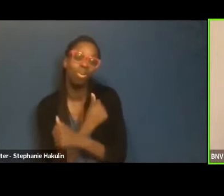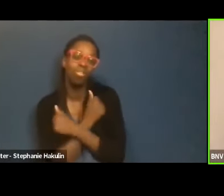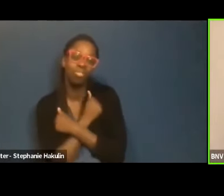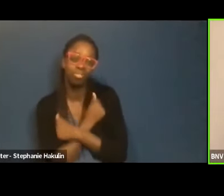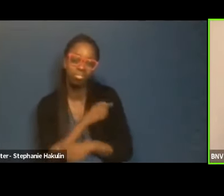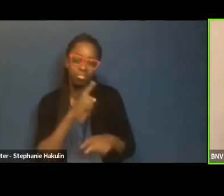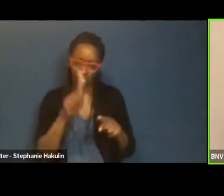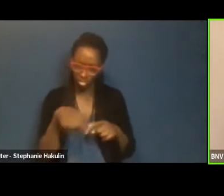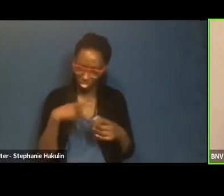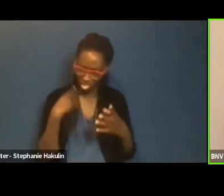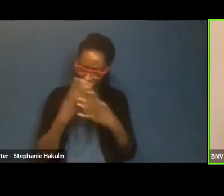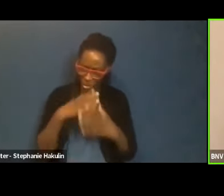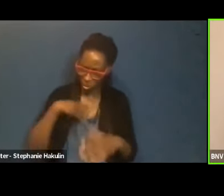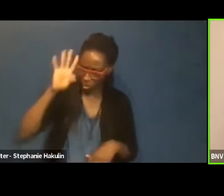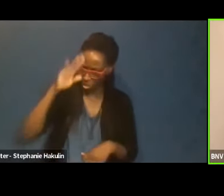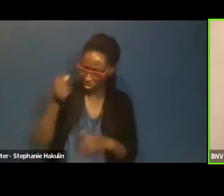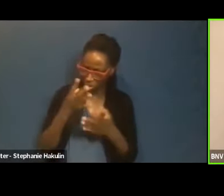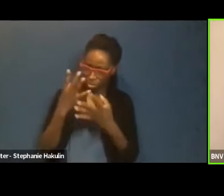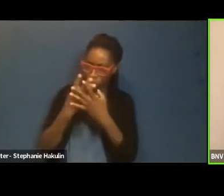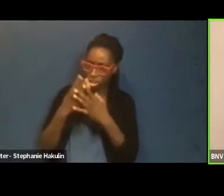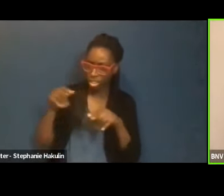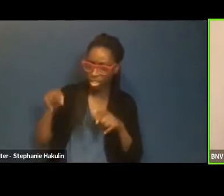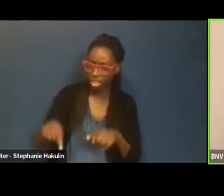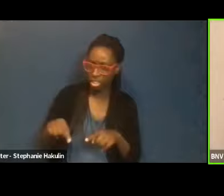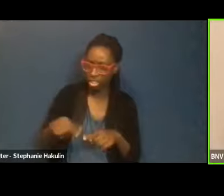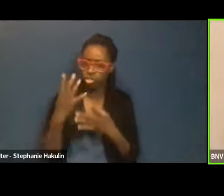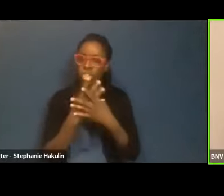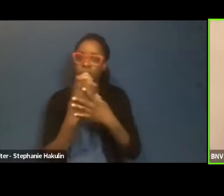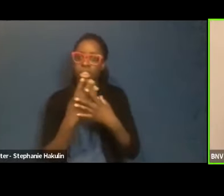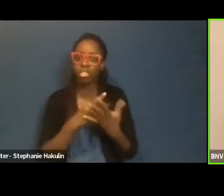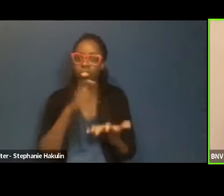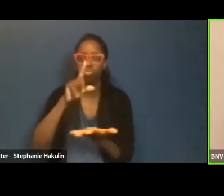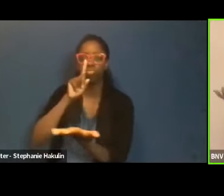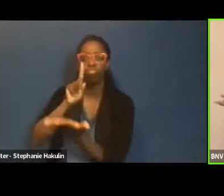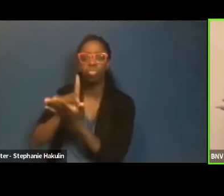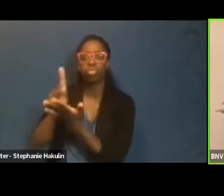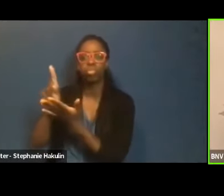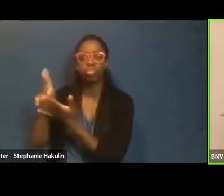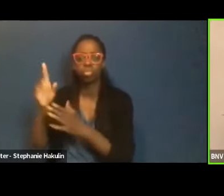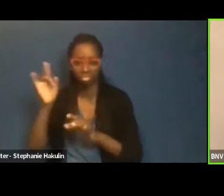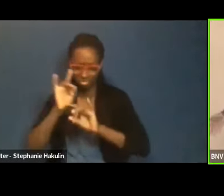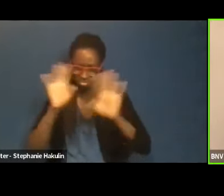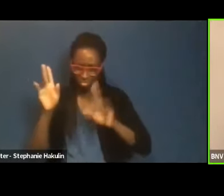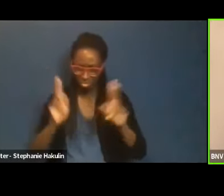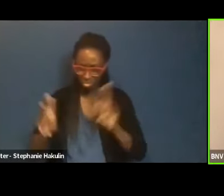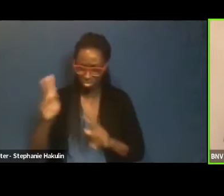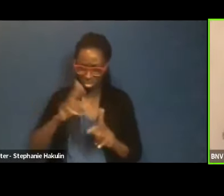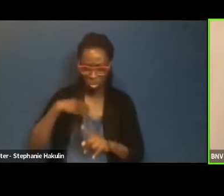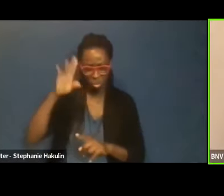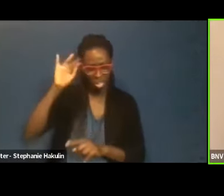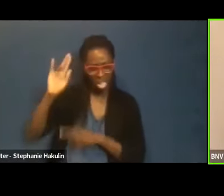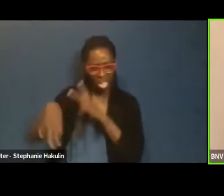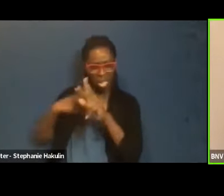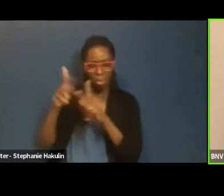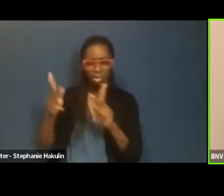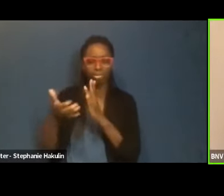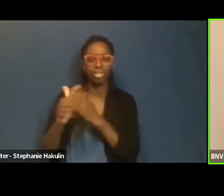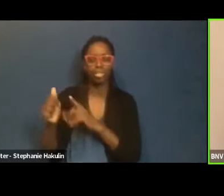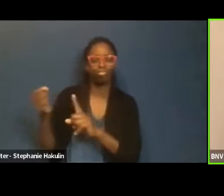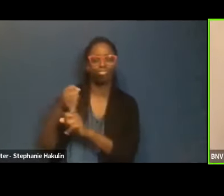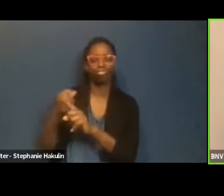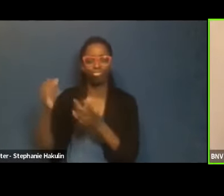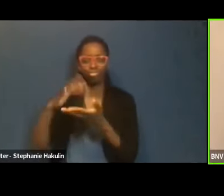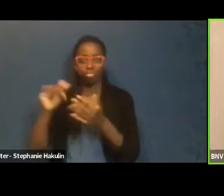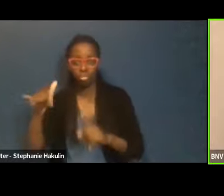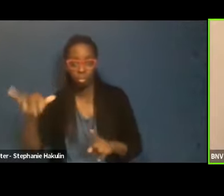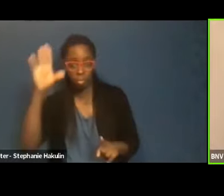women who fall in love with monsters masquerading as men, their affection making them stubborn. You know the kind, cheaters, beaters, mistreaters, boys who refuse to be kind, yet